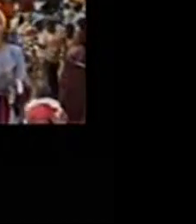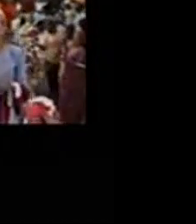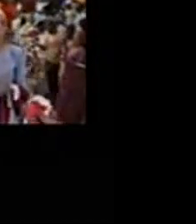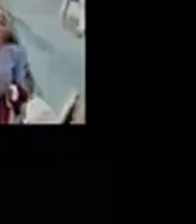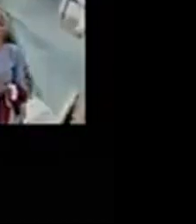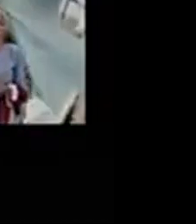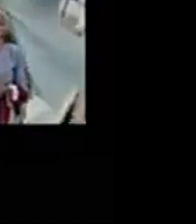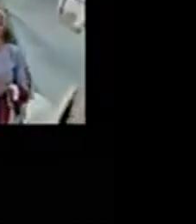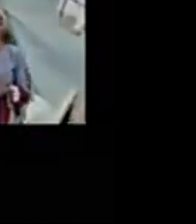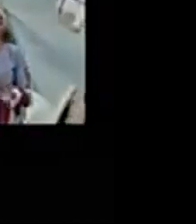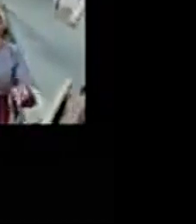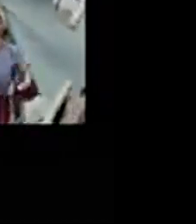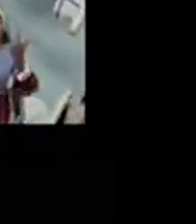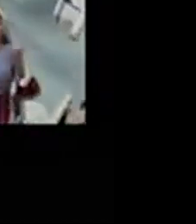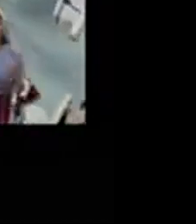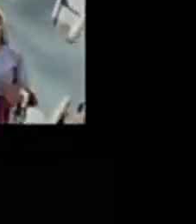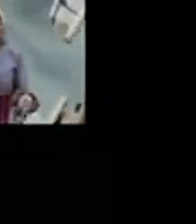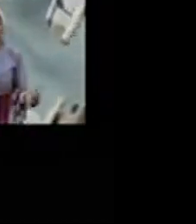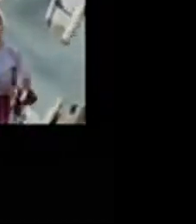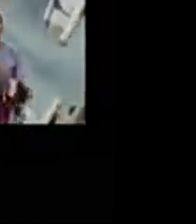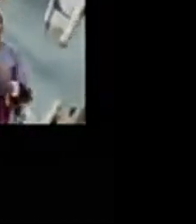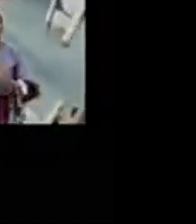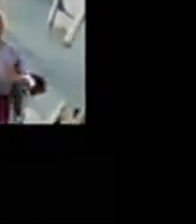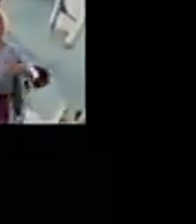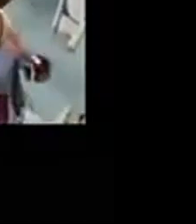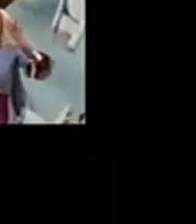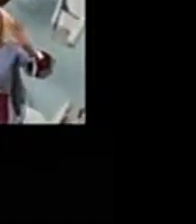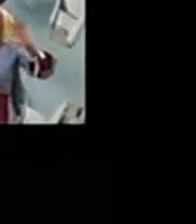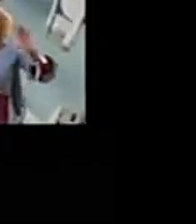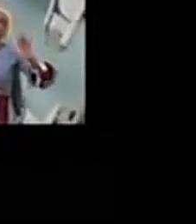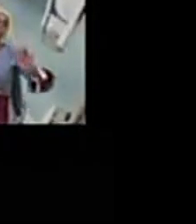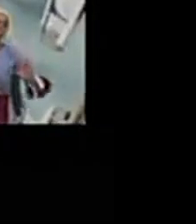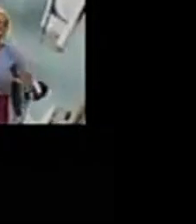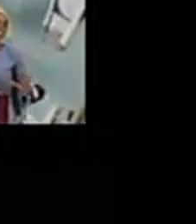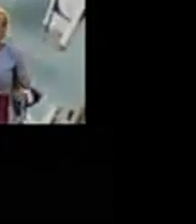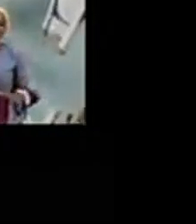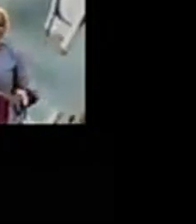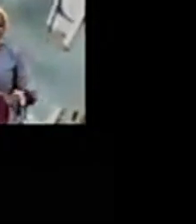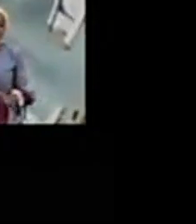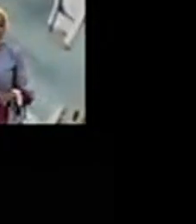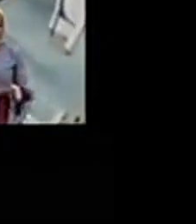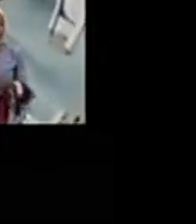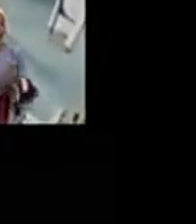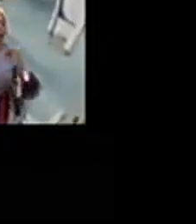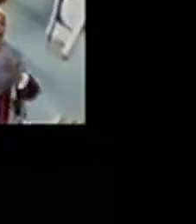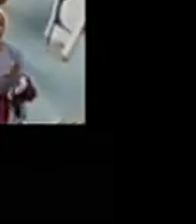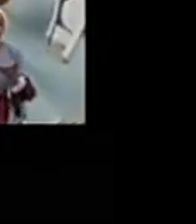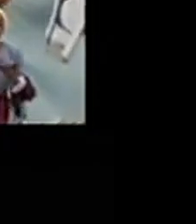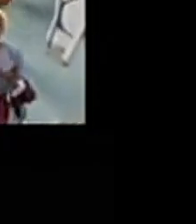when he shall come with trumpet sounds